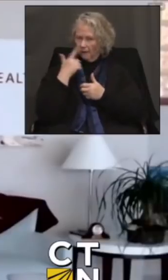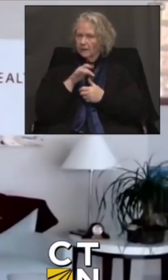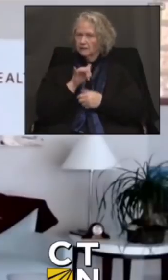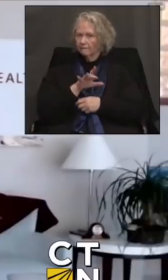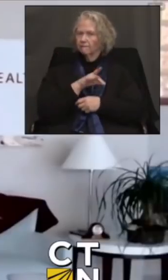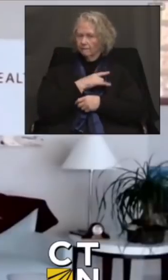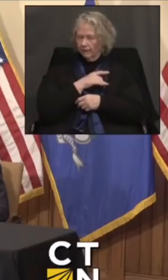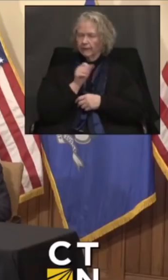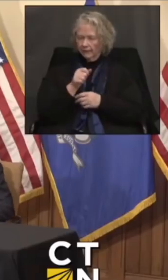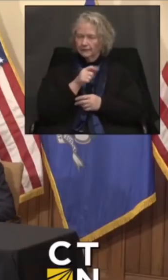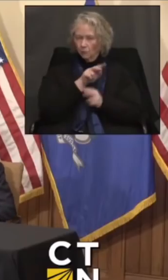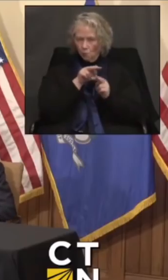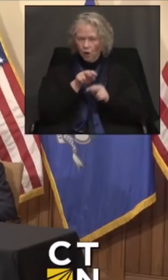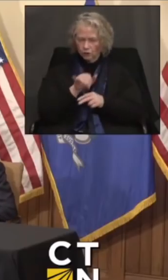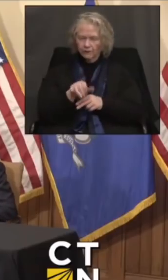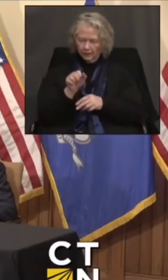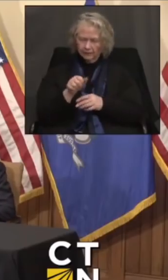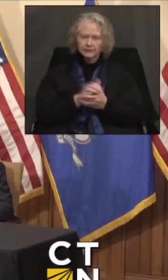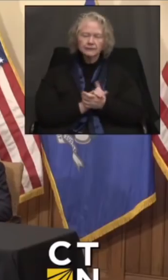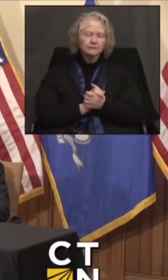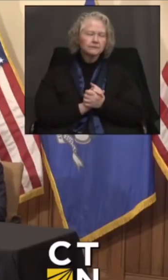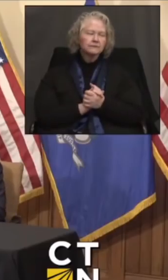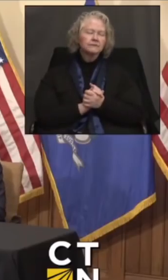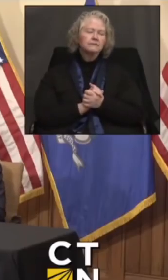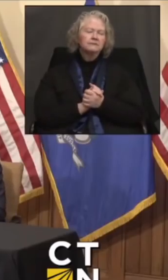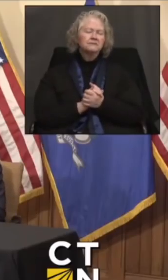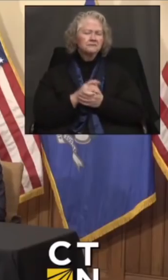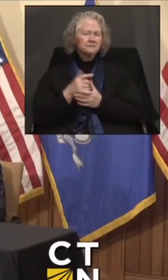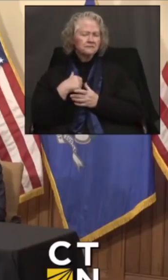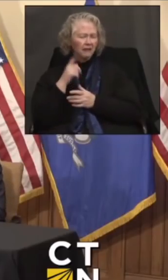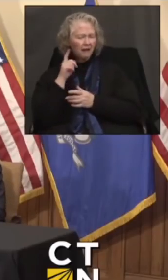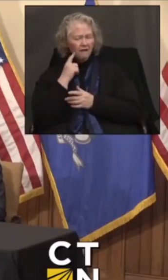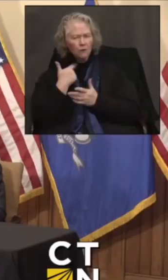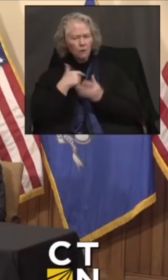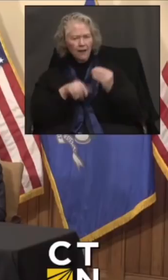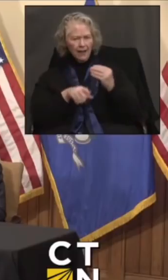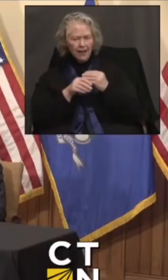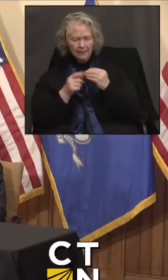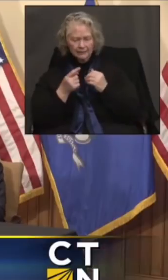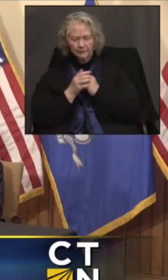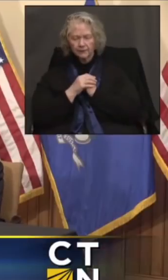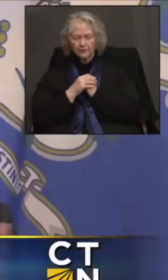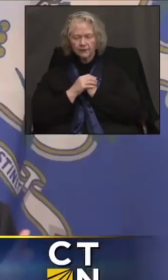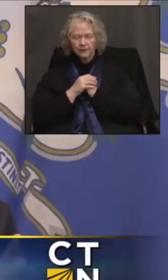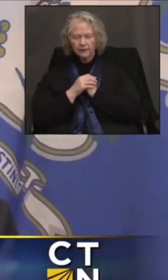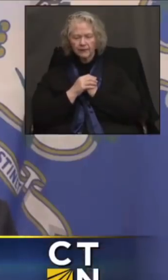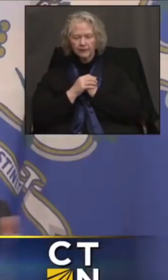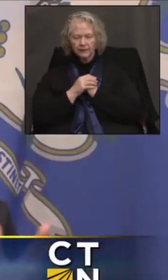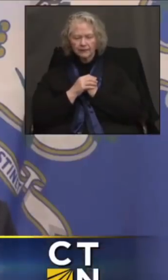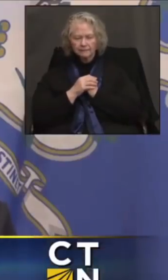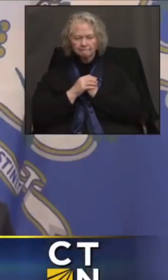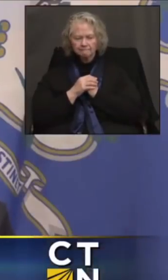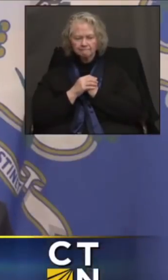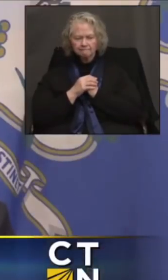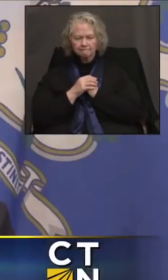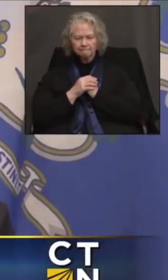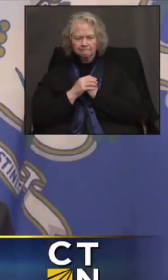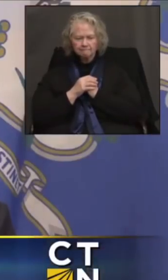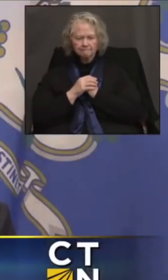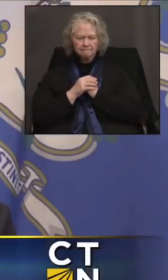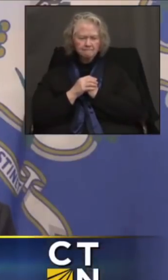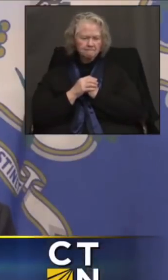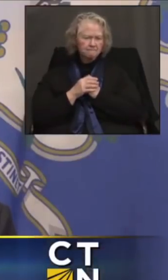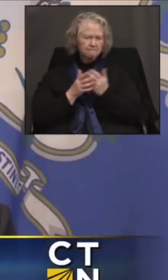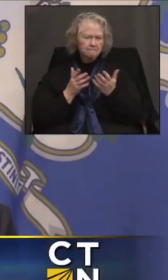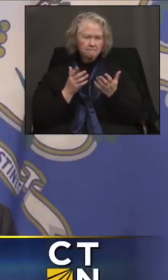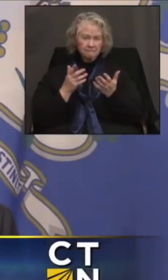disease. Thank you. To add on that, if I could, Erica, we have about 14,